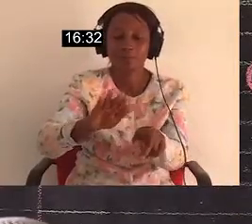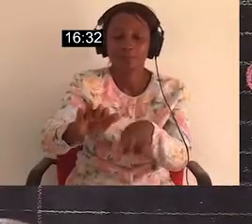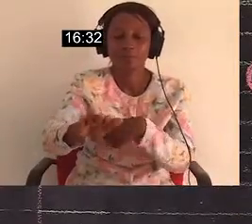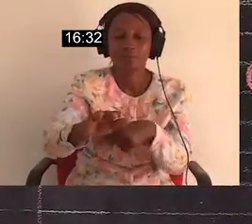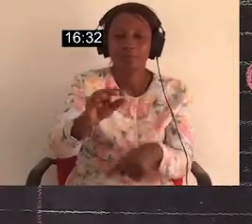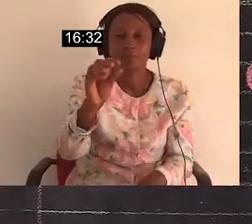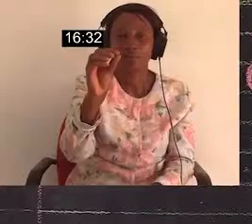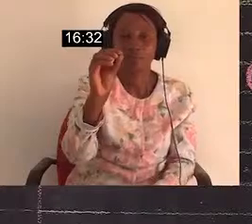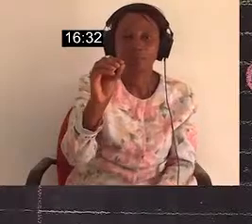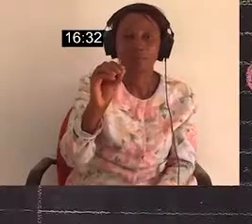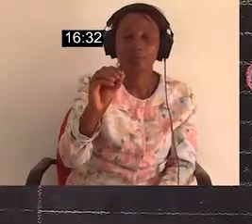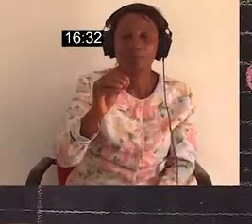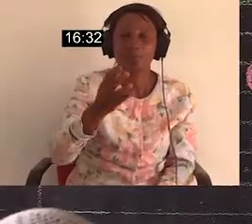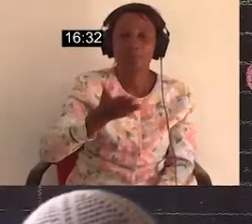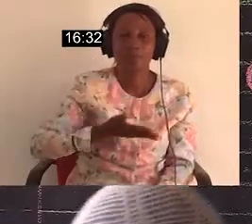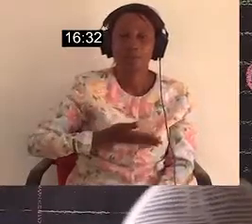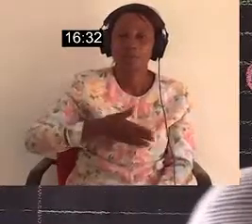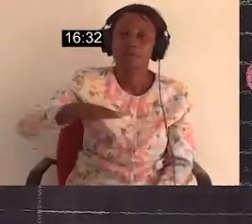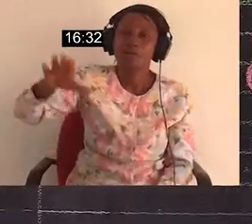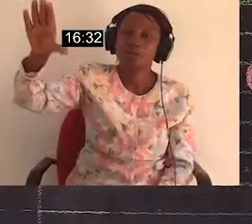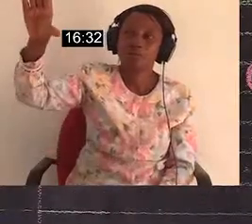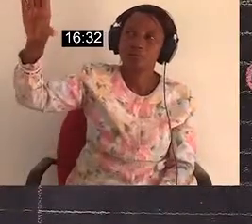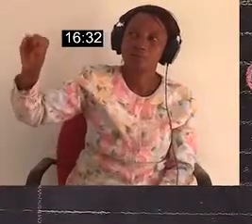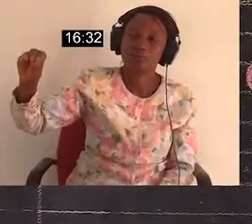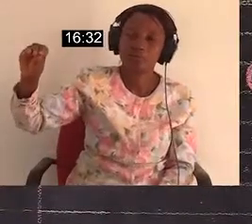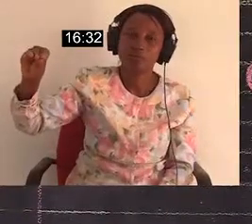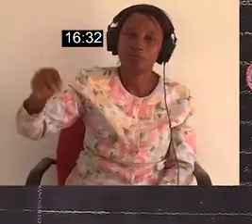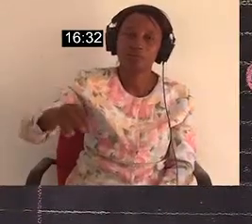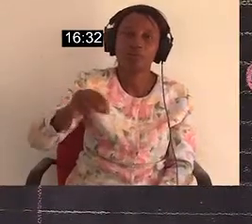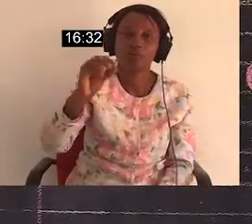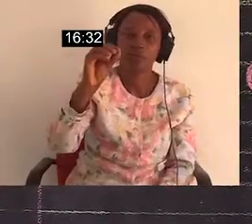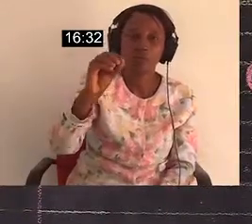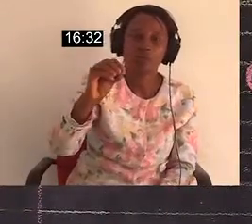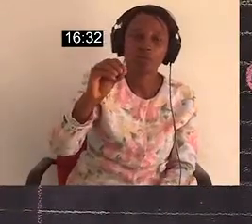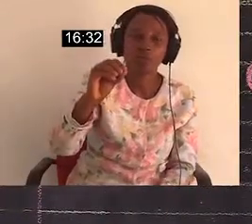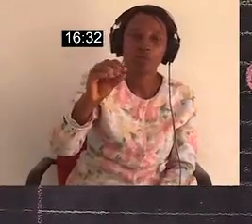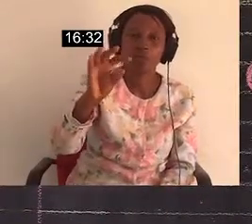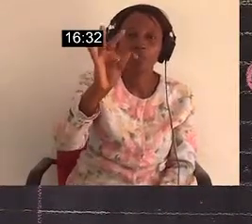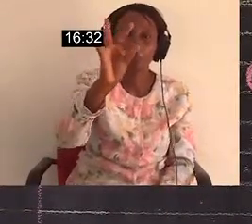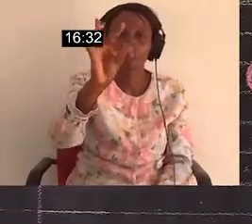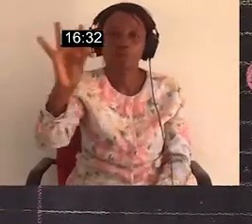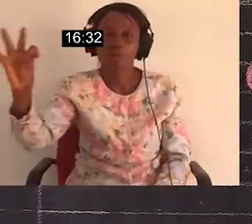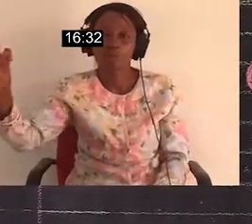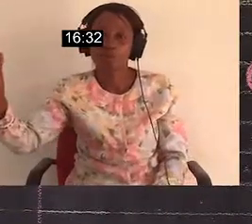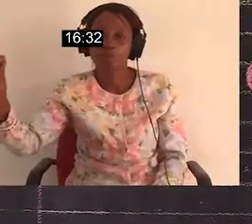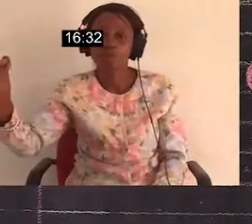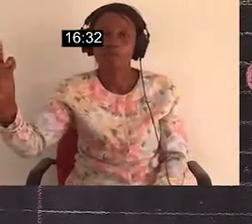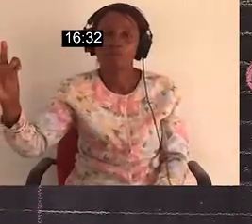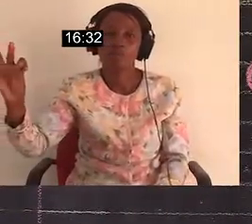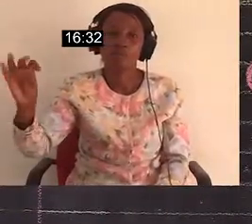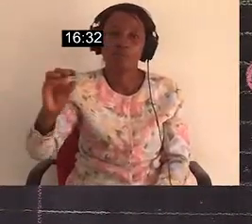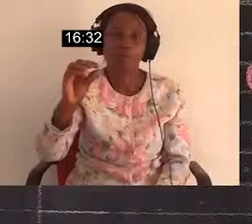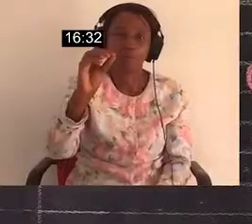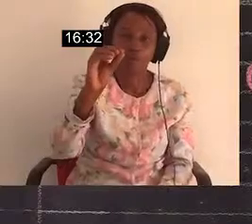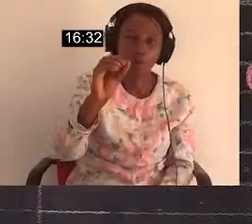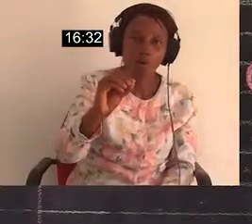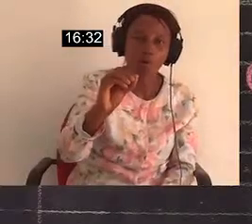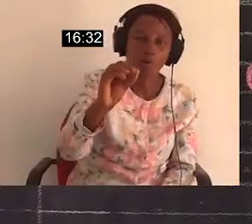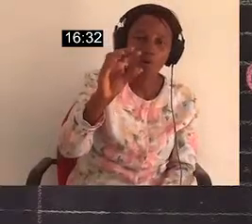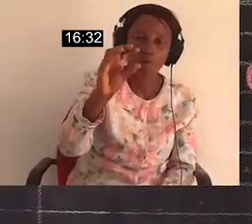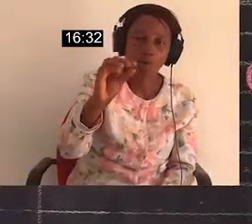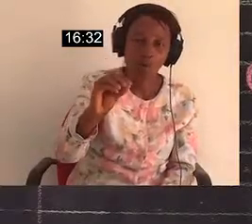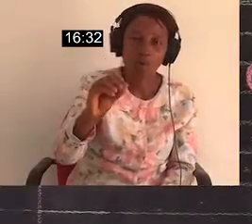Yes, we have off. We have off. And it begins with o.